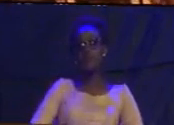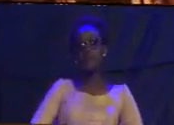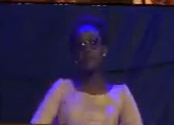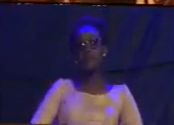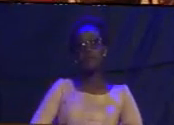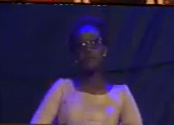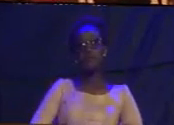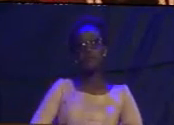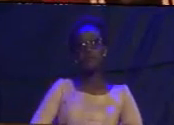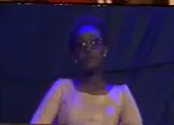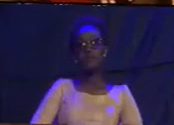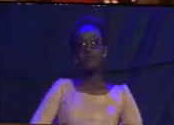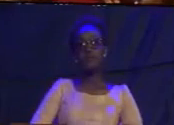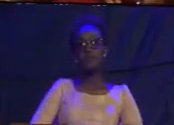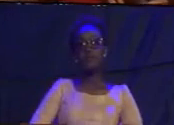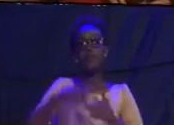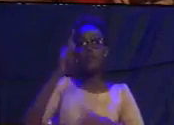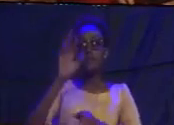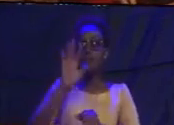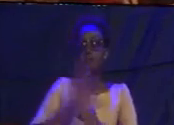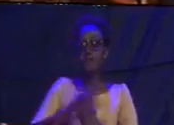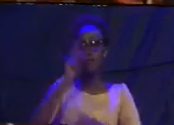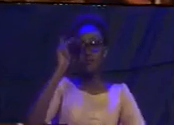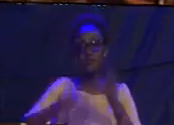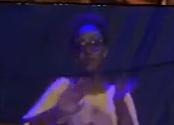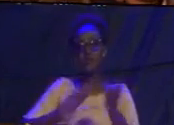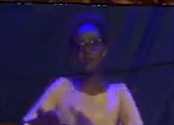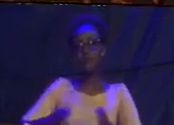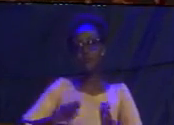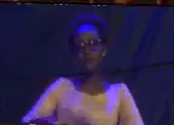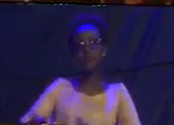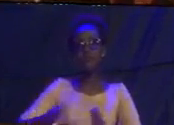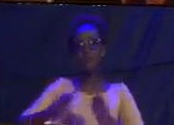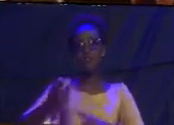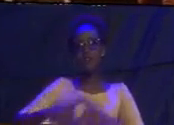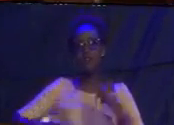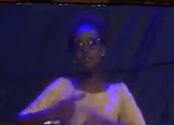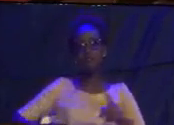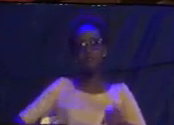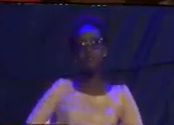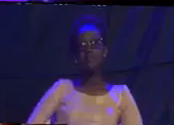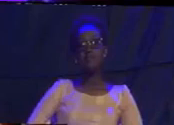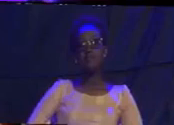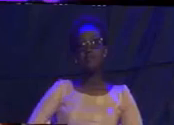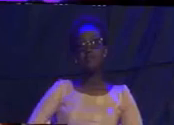backs to their enemies. Abantu barapfa. And many people perished.